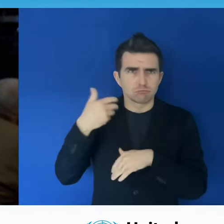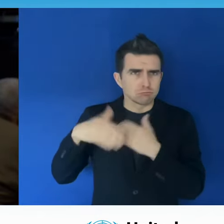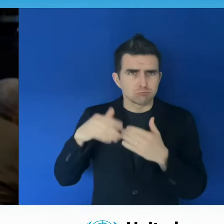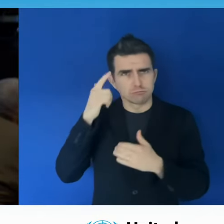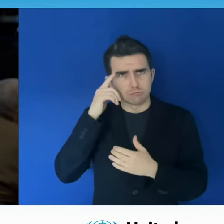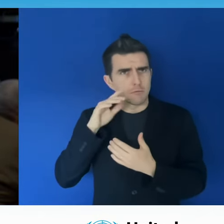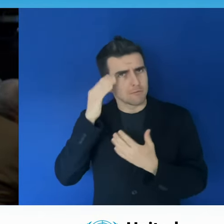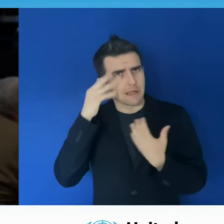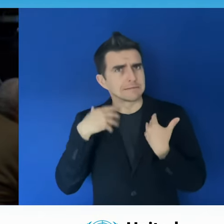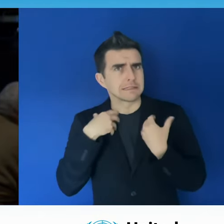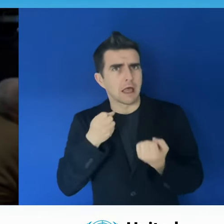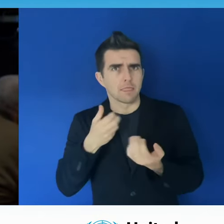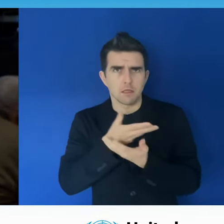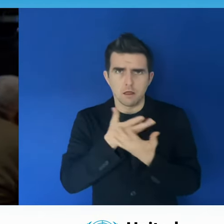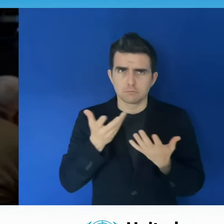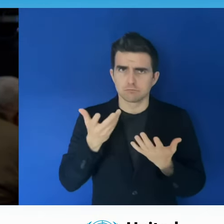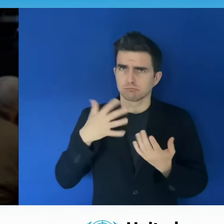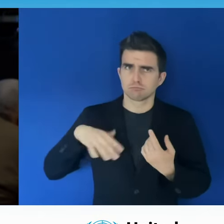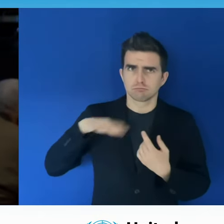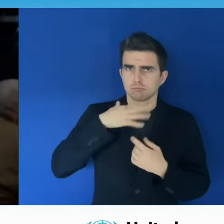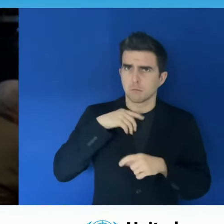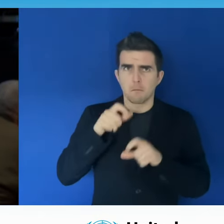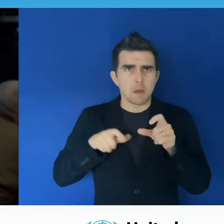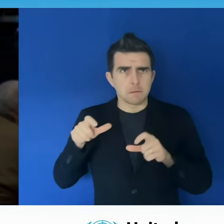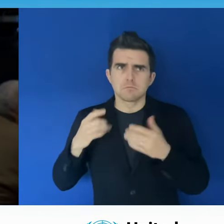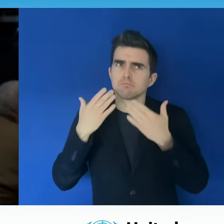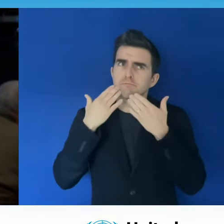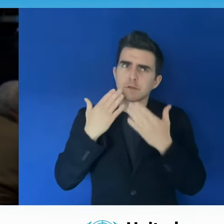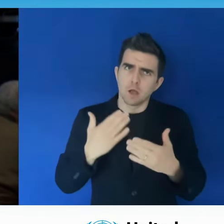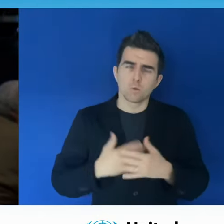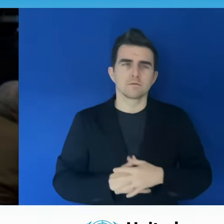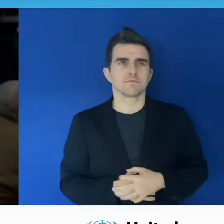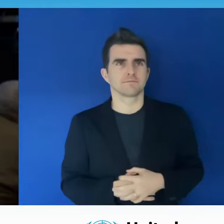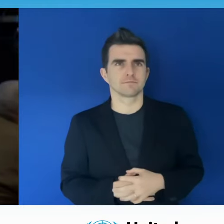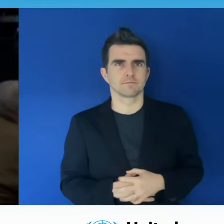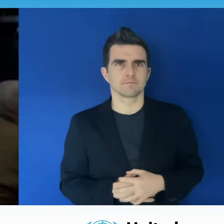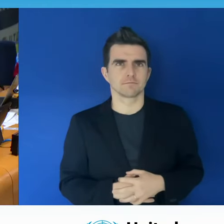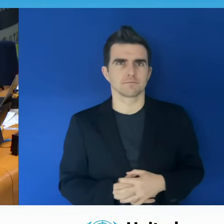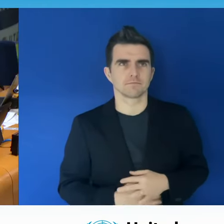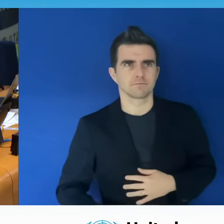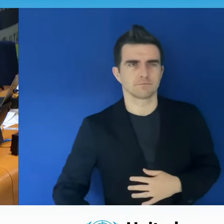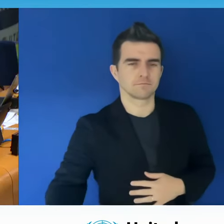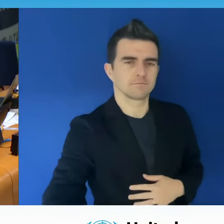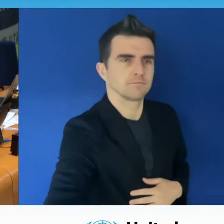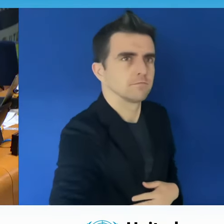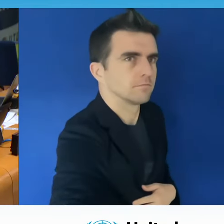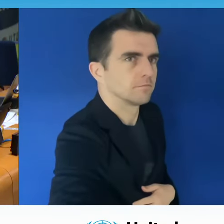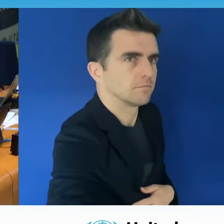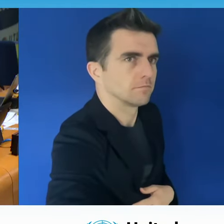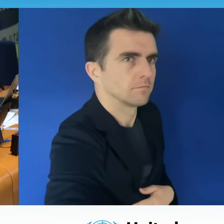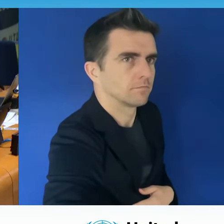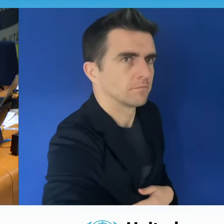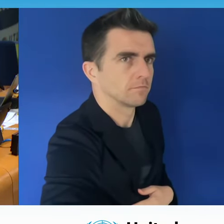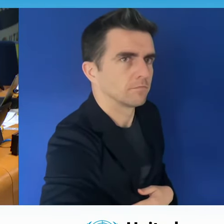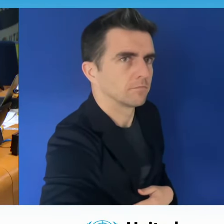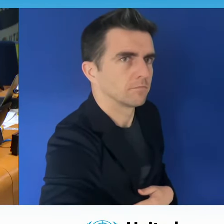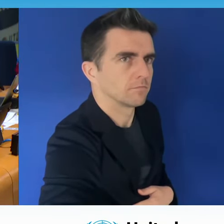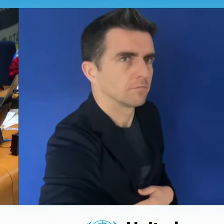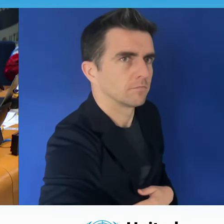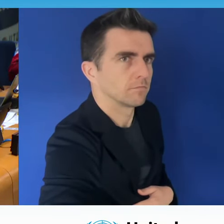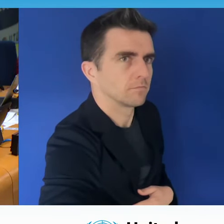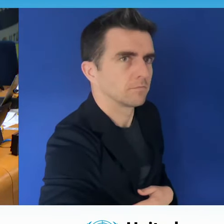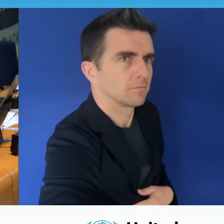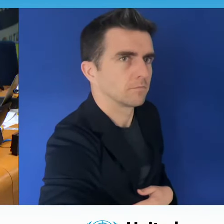Thank you, Augusta. I will switch to Spanish because it's my native language, and I think that there are a lot of Spanish speakers in the